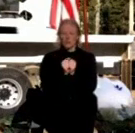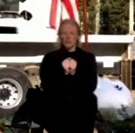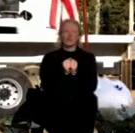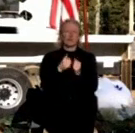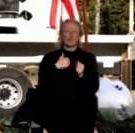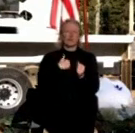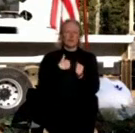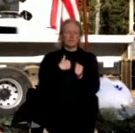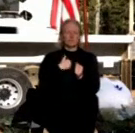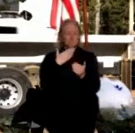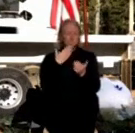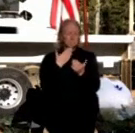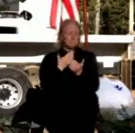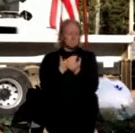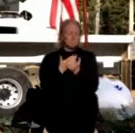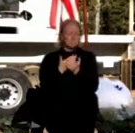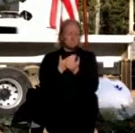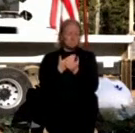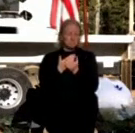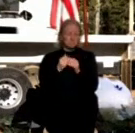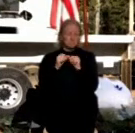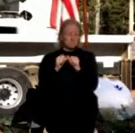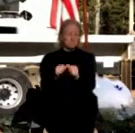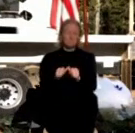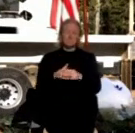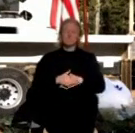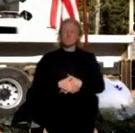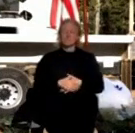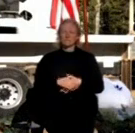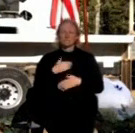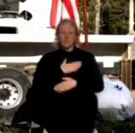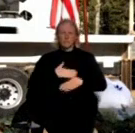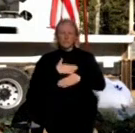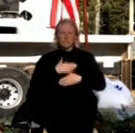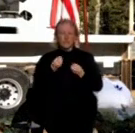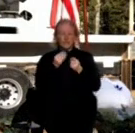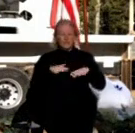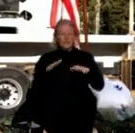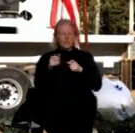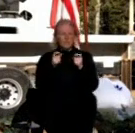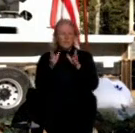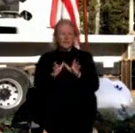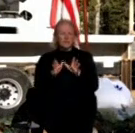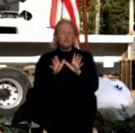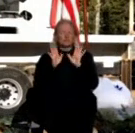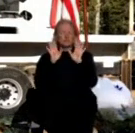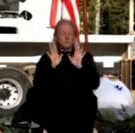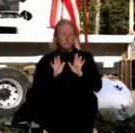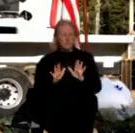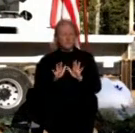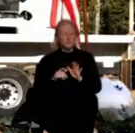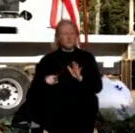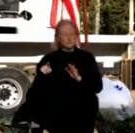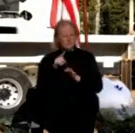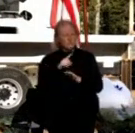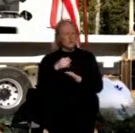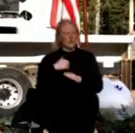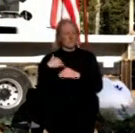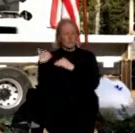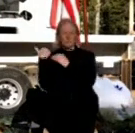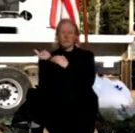We've had a pretty good run. I appreciate land managers immensely because you guys were given